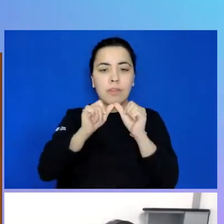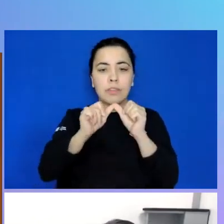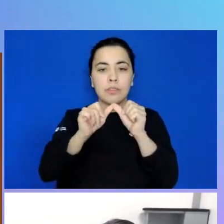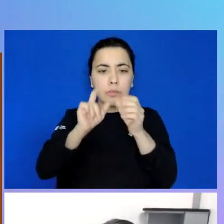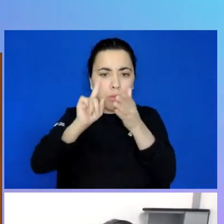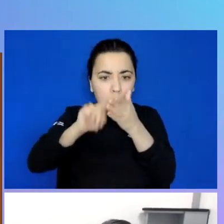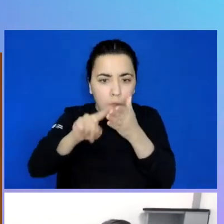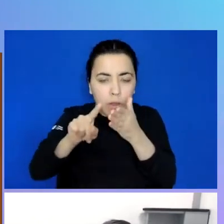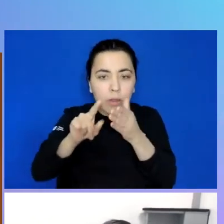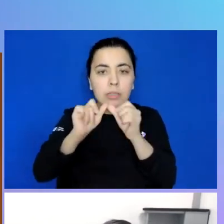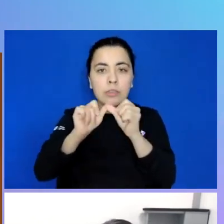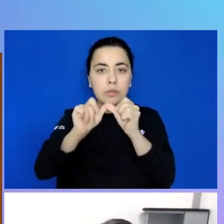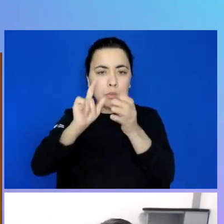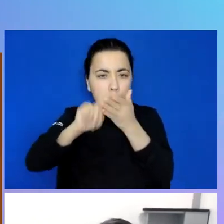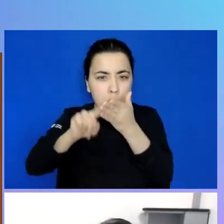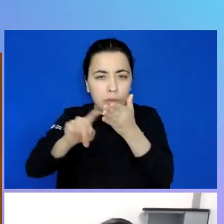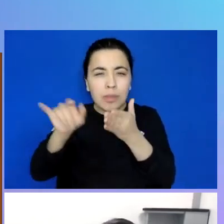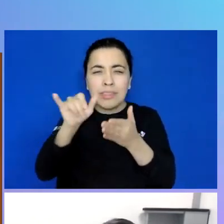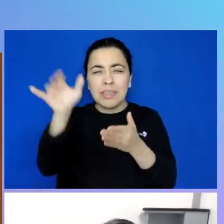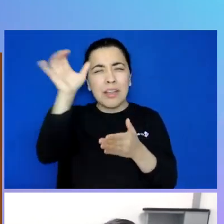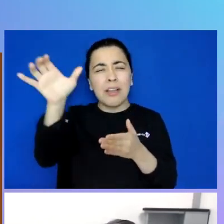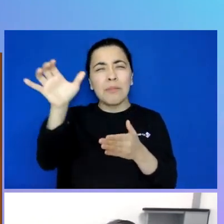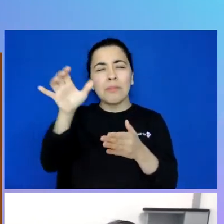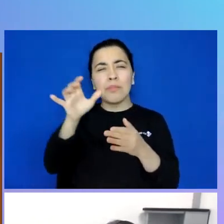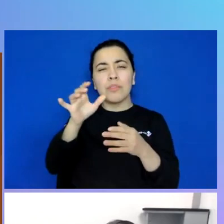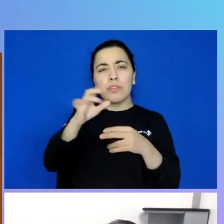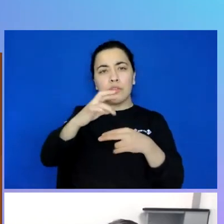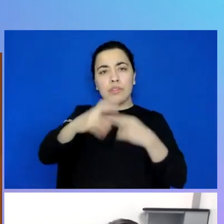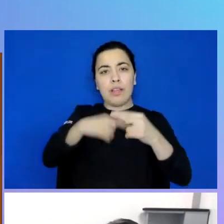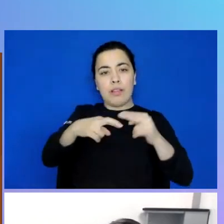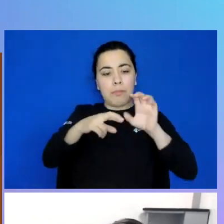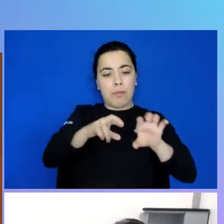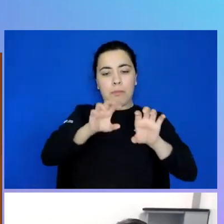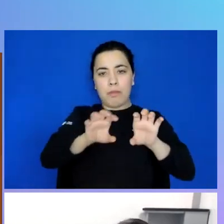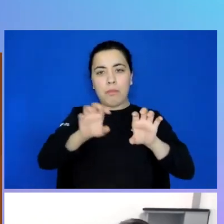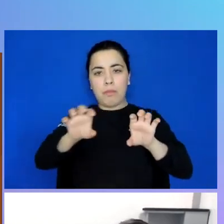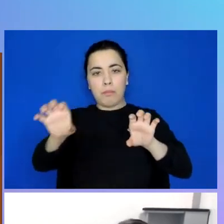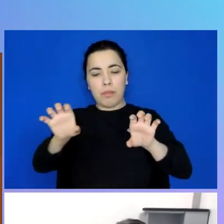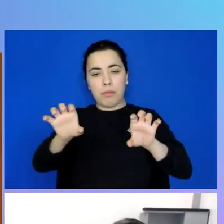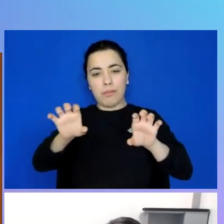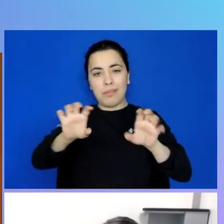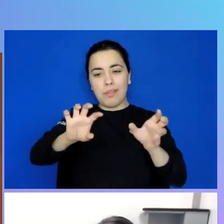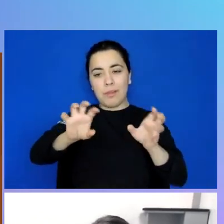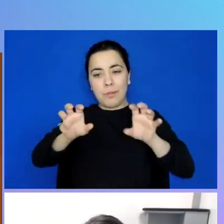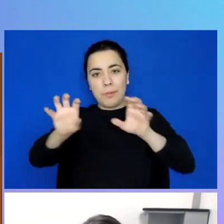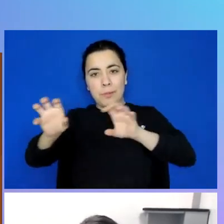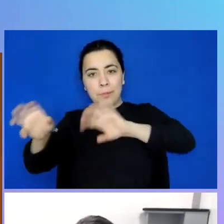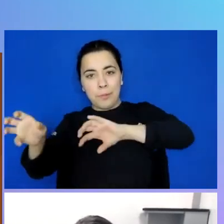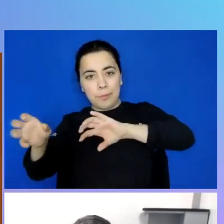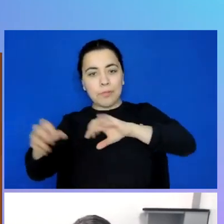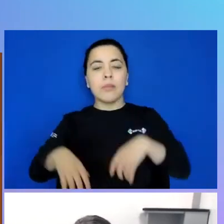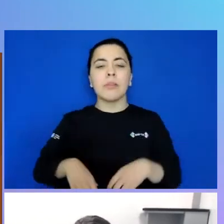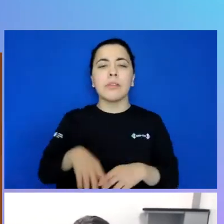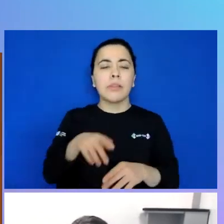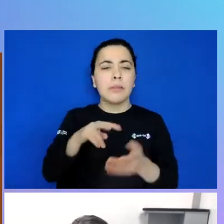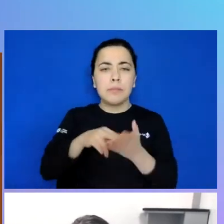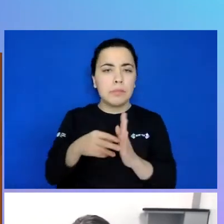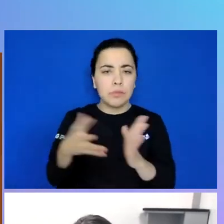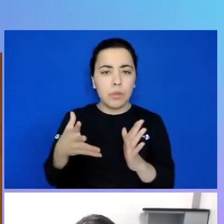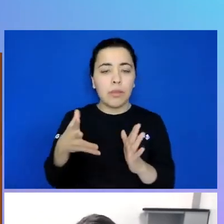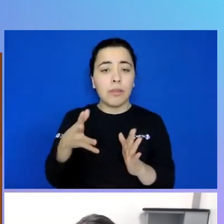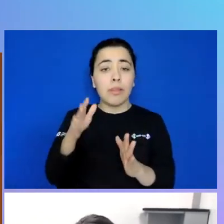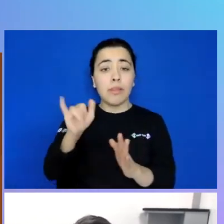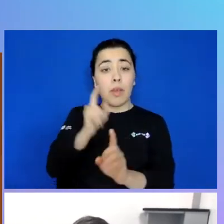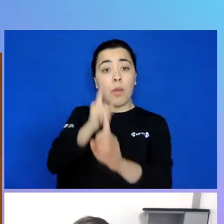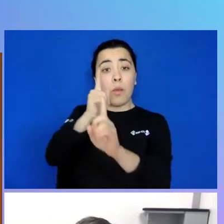recycling symbols, a wheel with arrows in it. So what do these things mean? Project goals is our arrow that